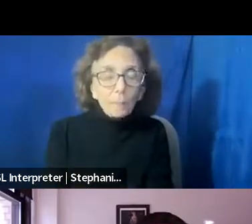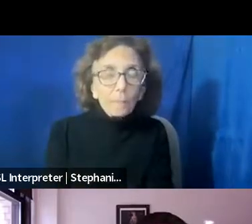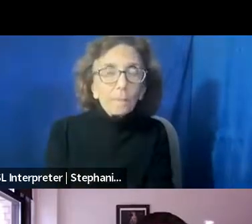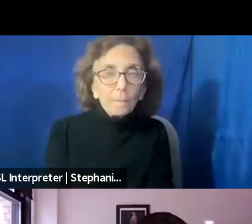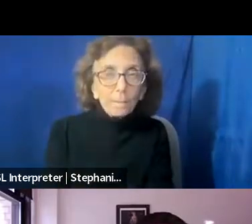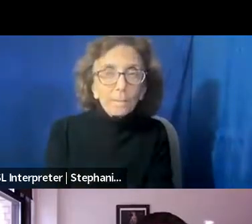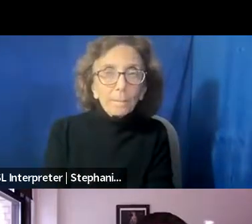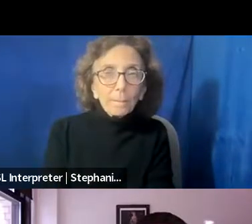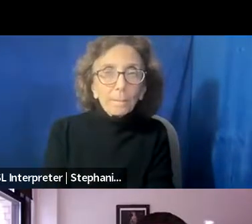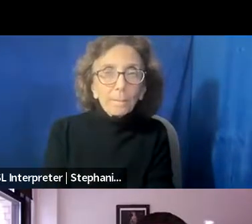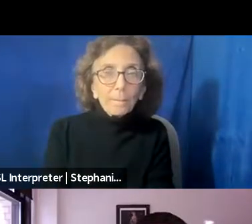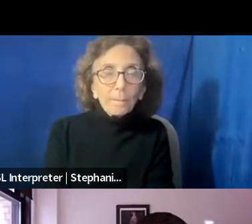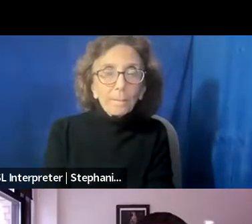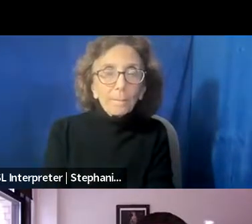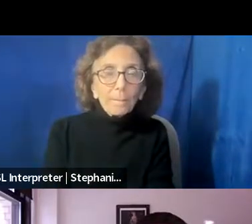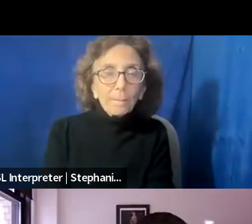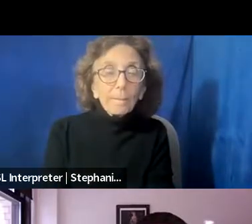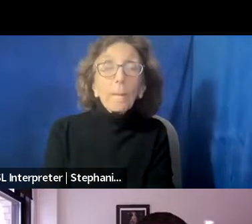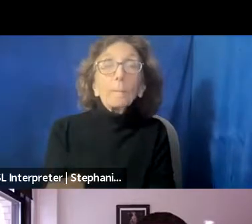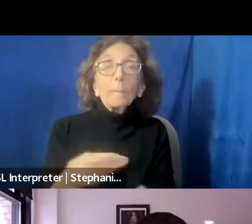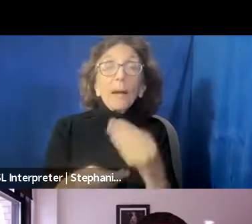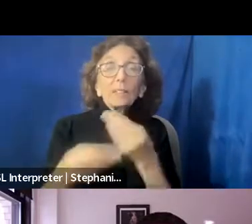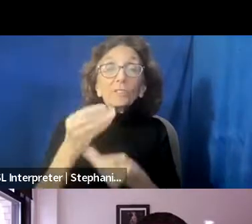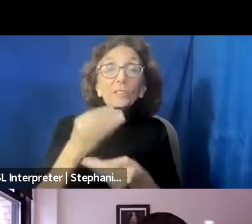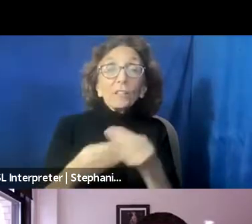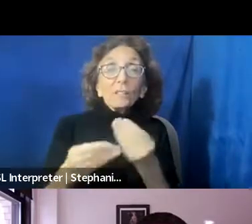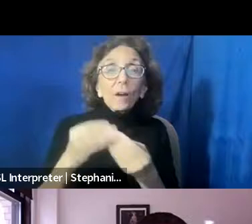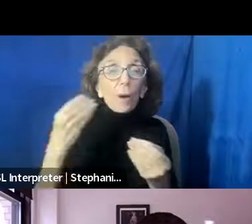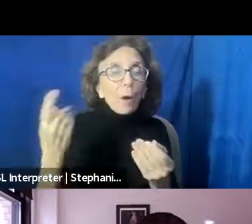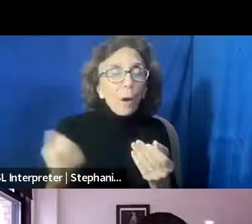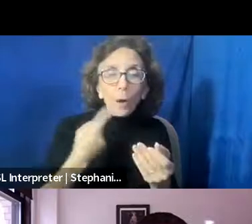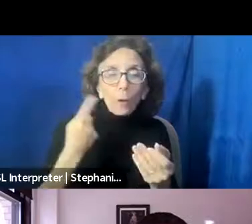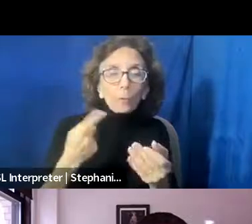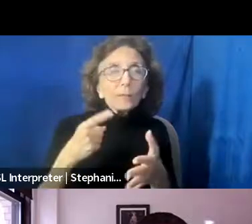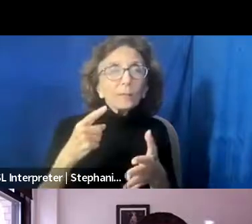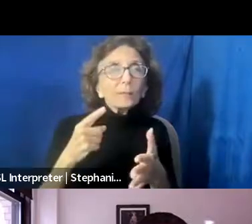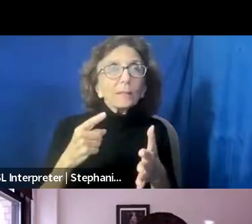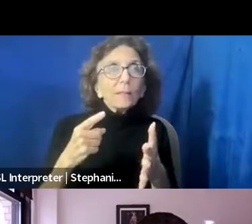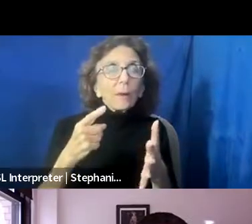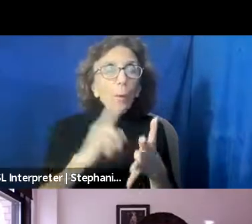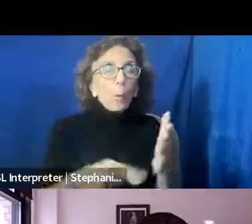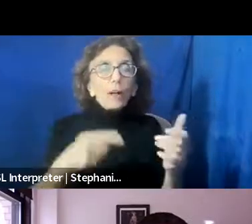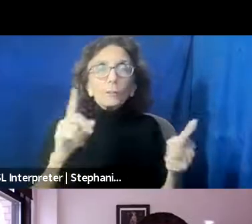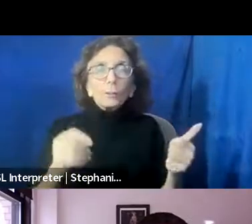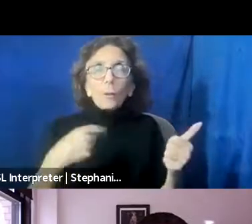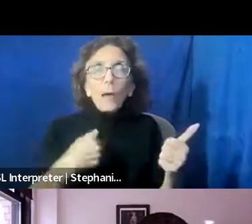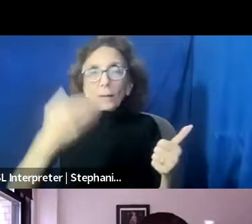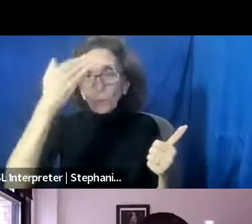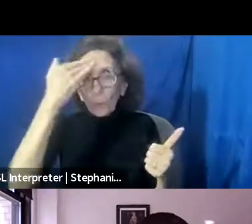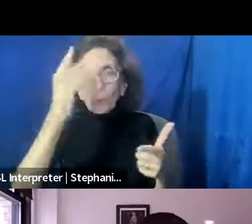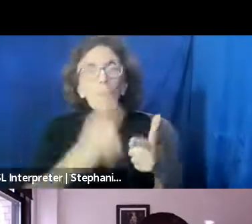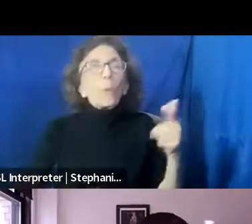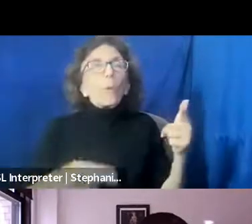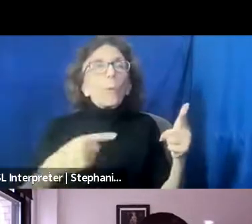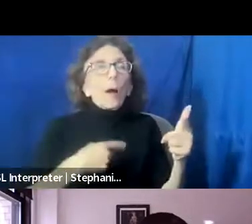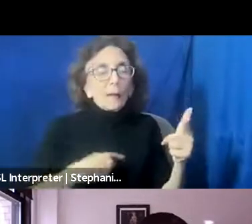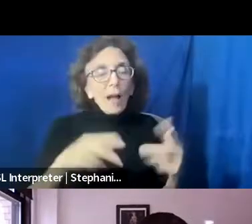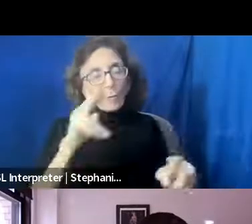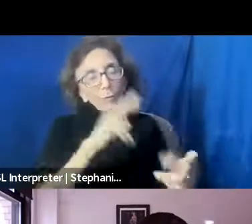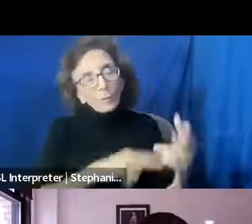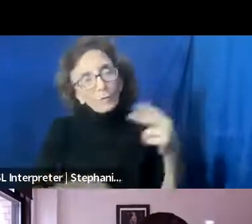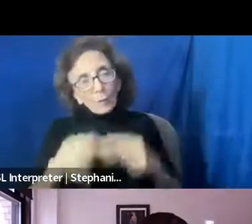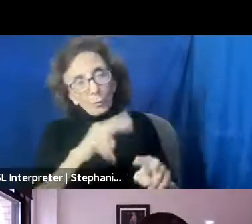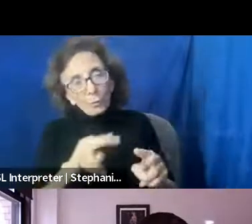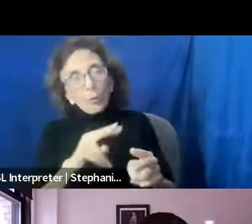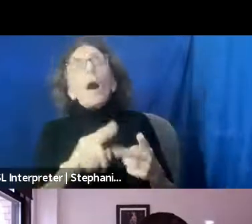which has been always based on like what I know, what I review, what I found out was lacking, what I wanted to